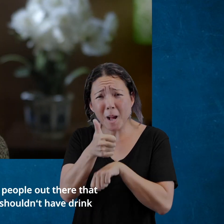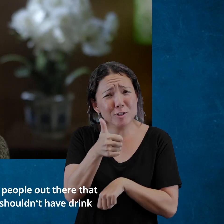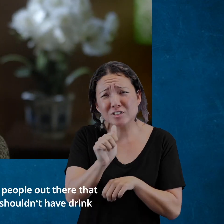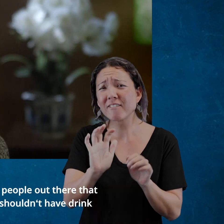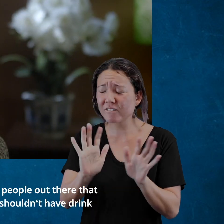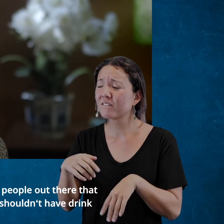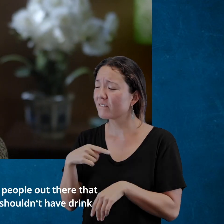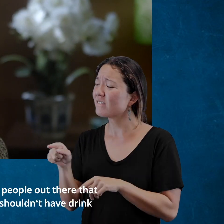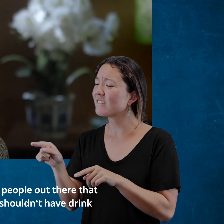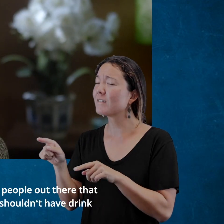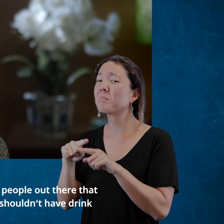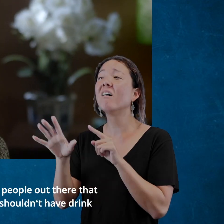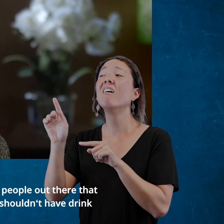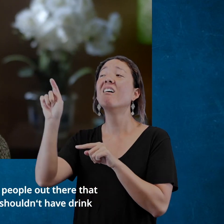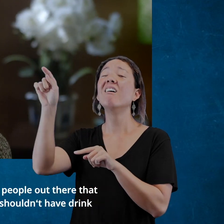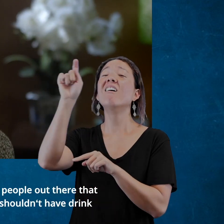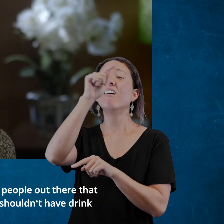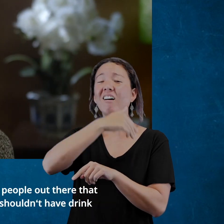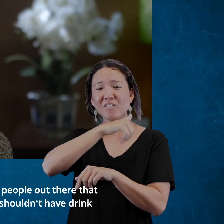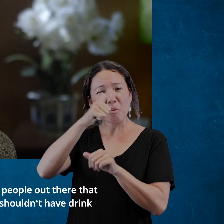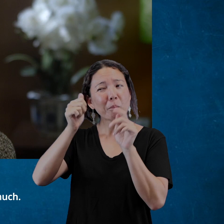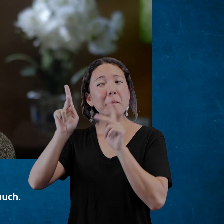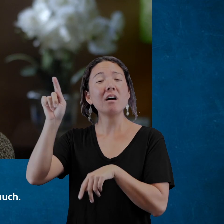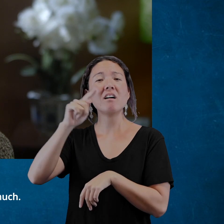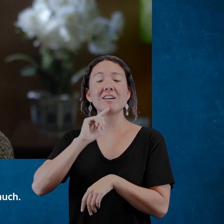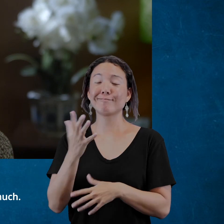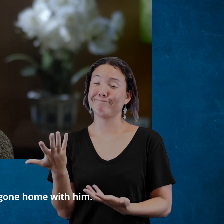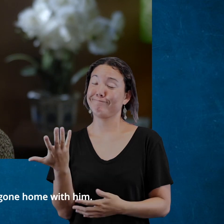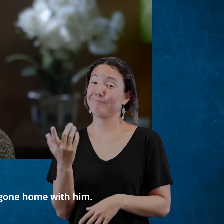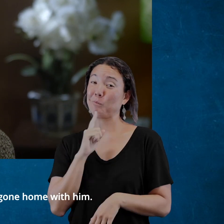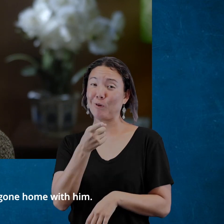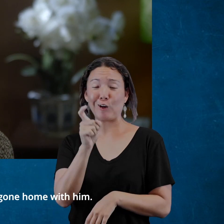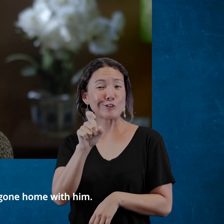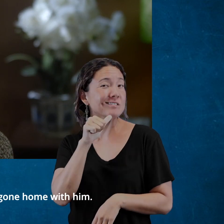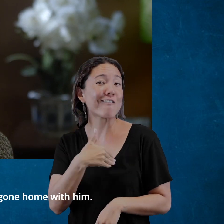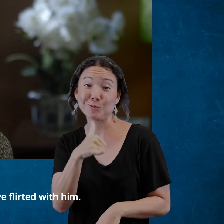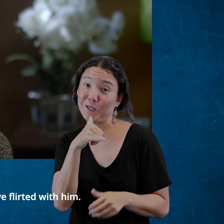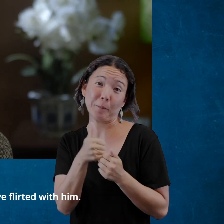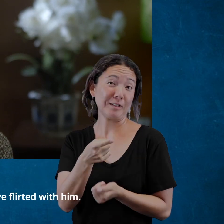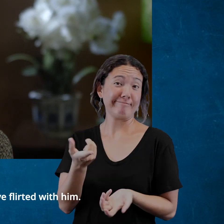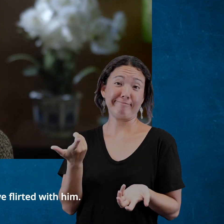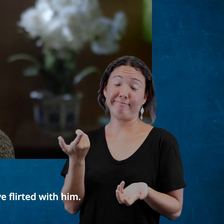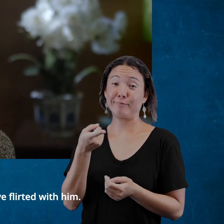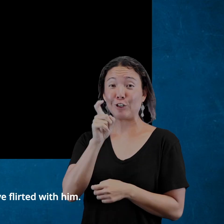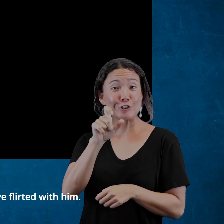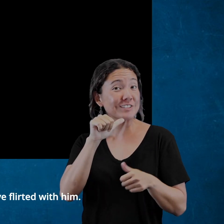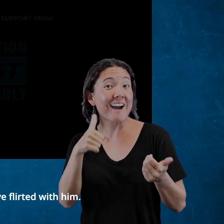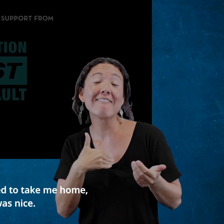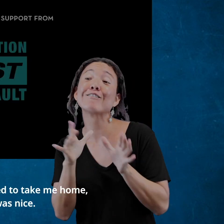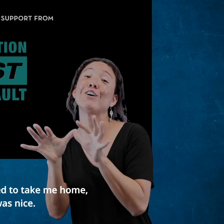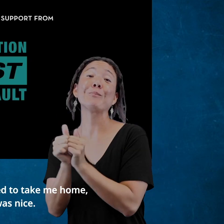know that there's people out there that are saying, well, you shouldn't have drank so much, you shouldn't have gone home with him. You shouldn't have flirted with him.